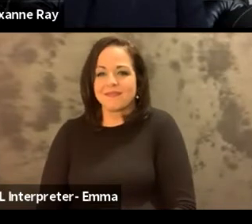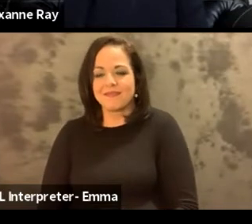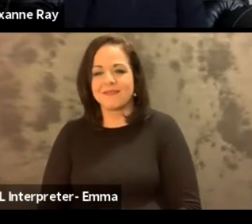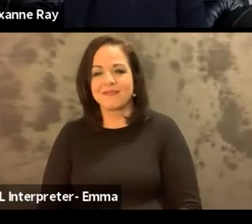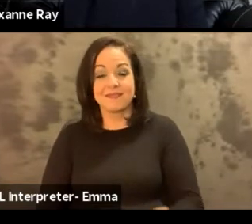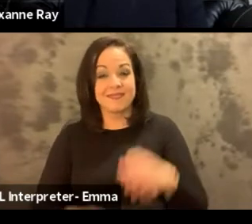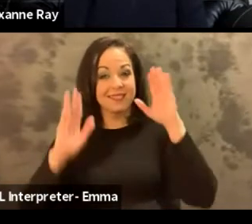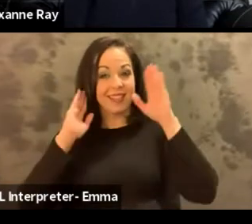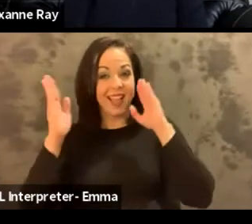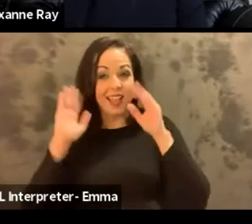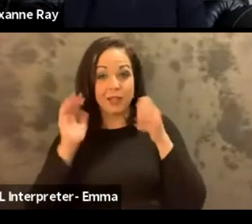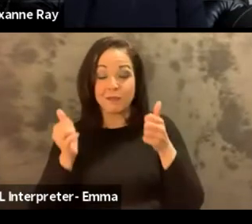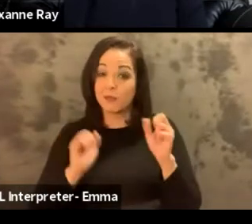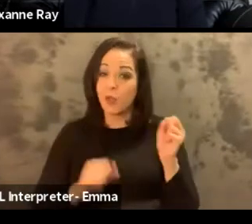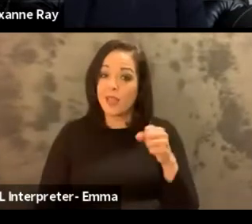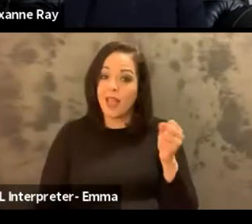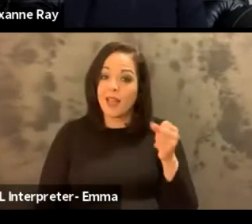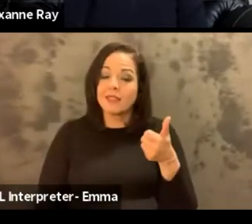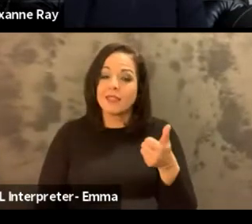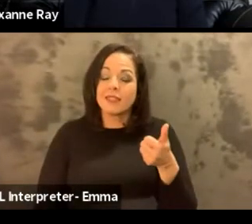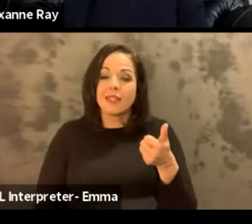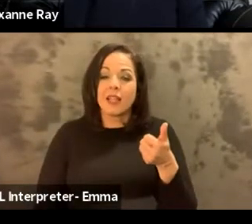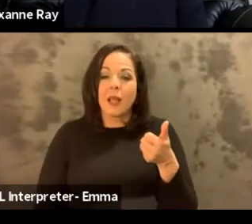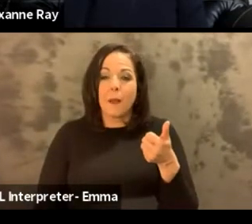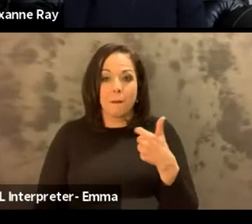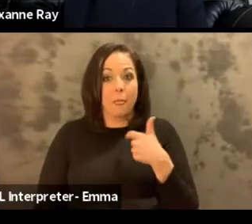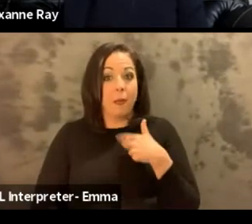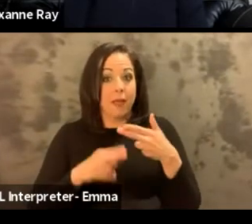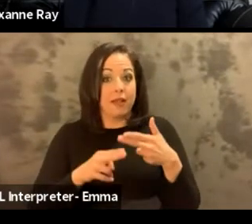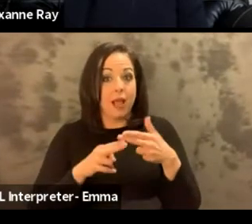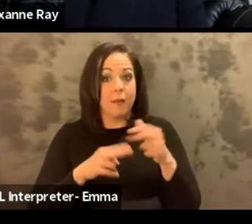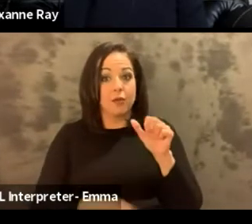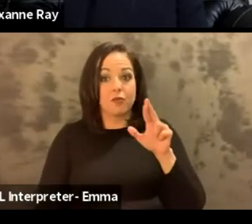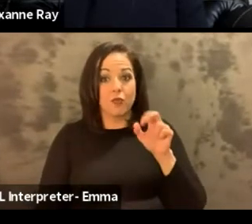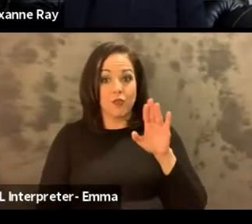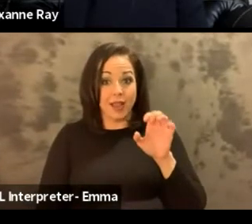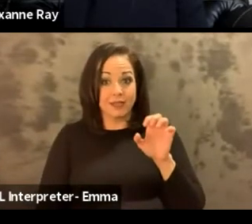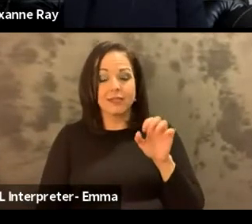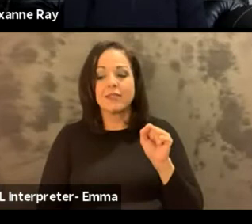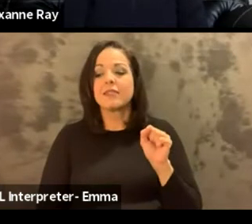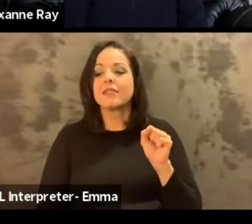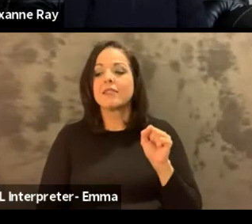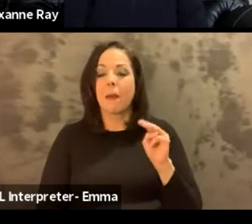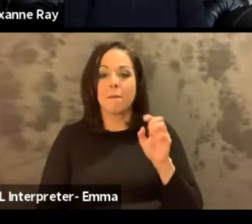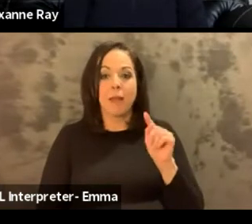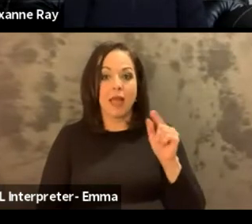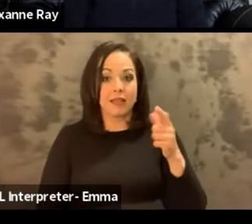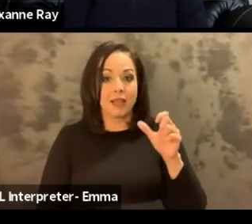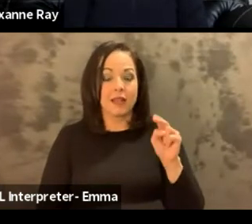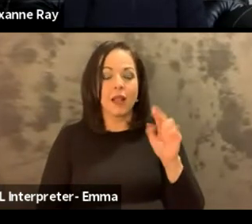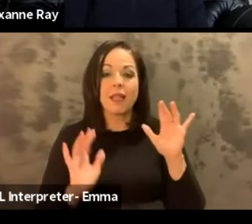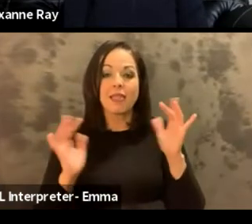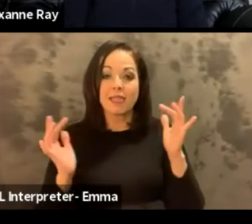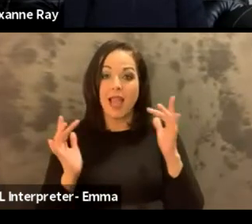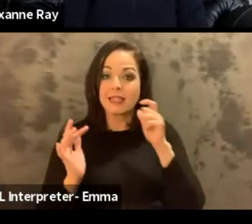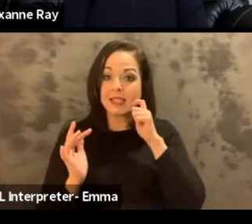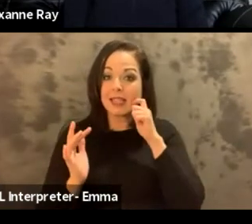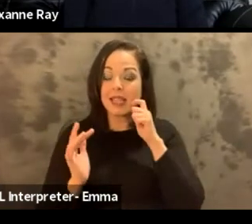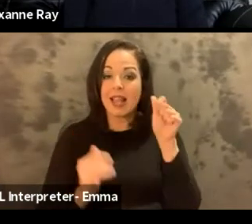Hi, so yeah, my name is Grace Madigan. I am a light-skinned Asian